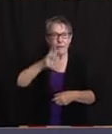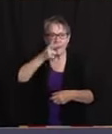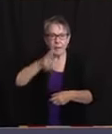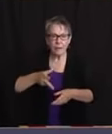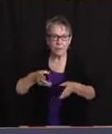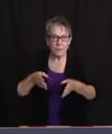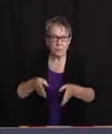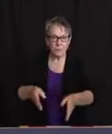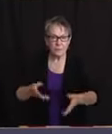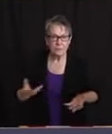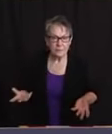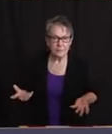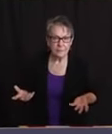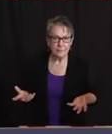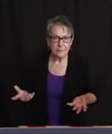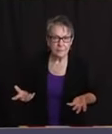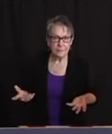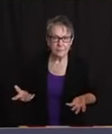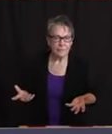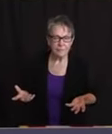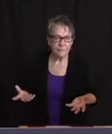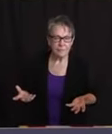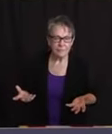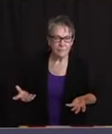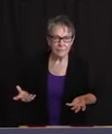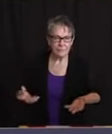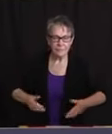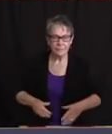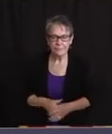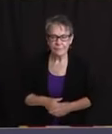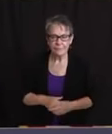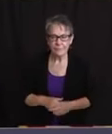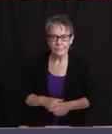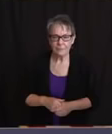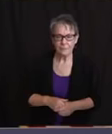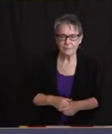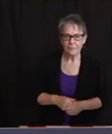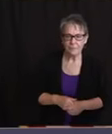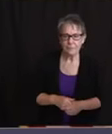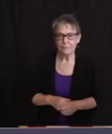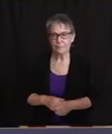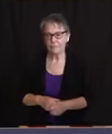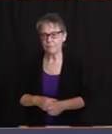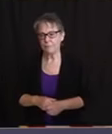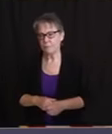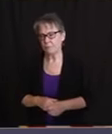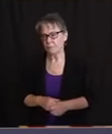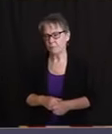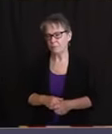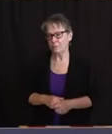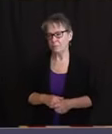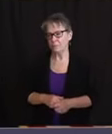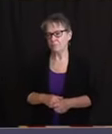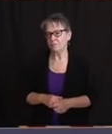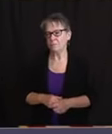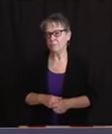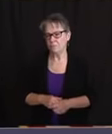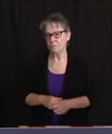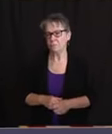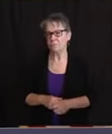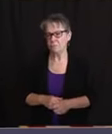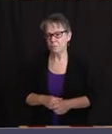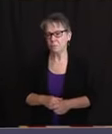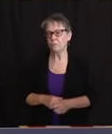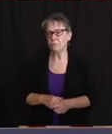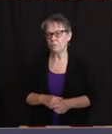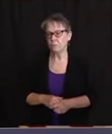any timetable to file a notice of interest to the Federal Reserve about the municipal liquidity